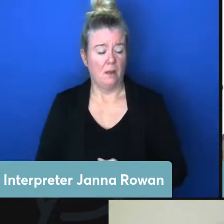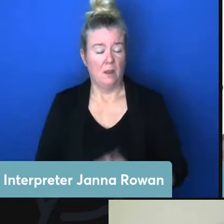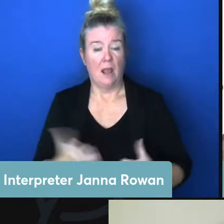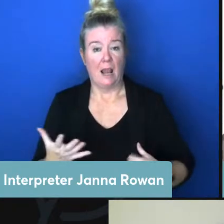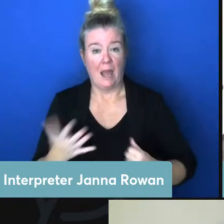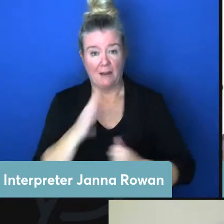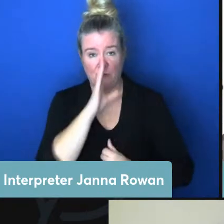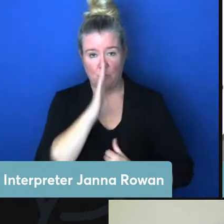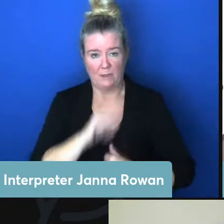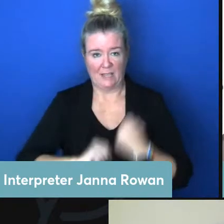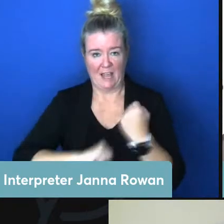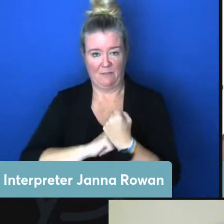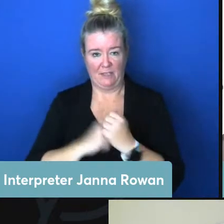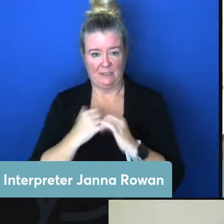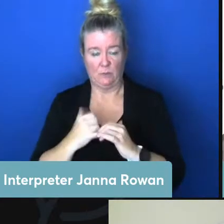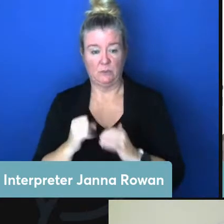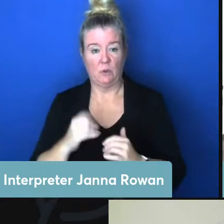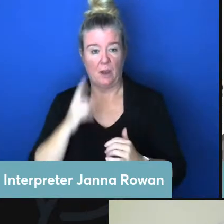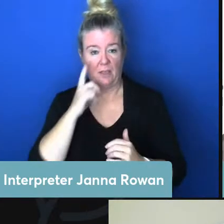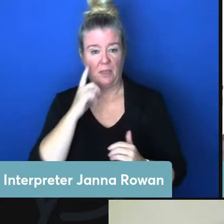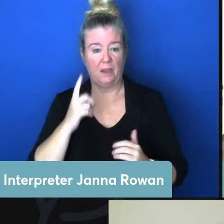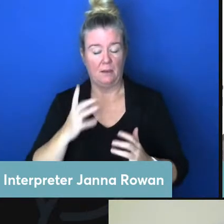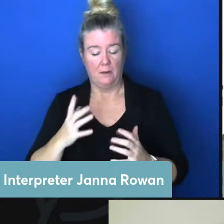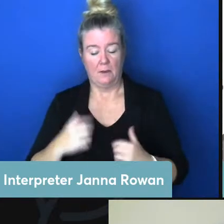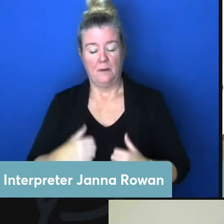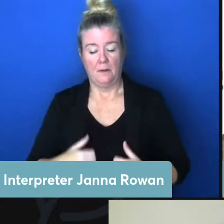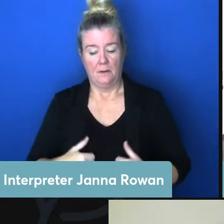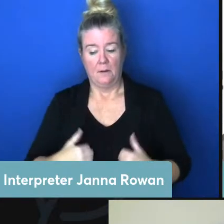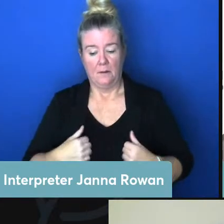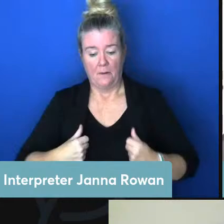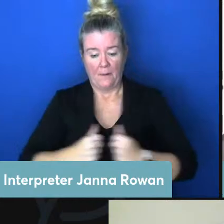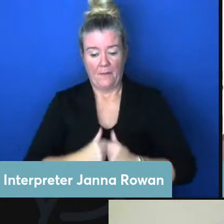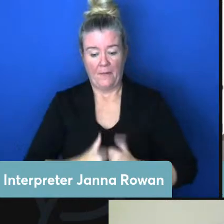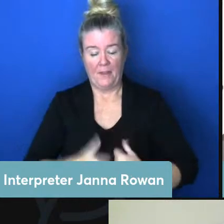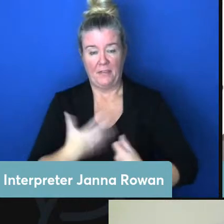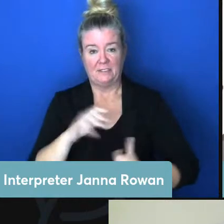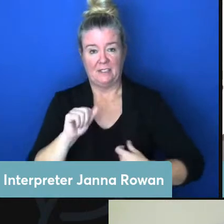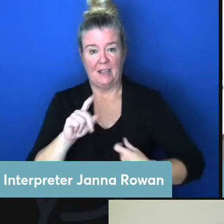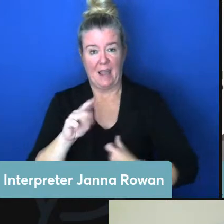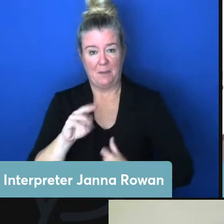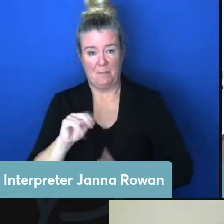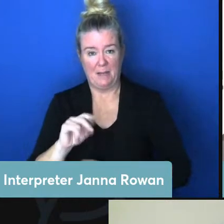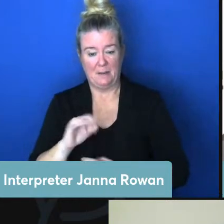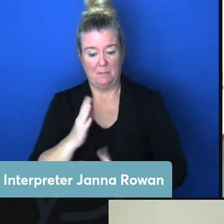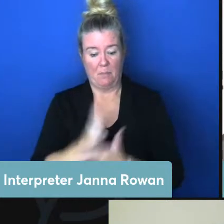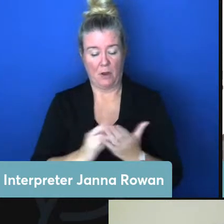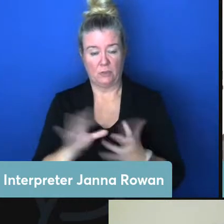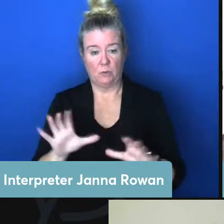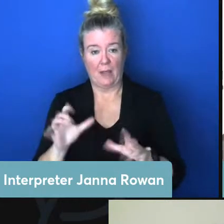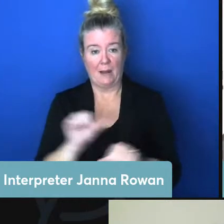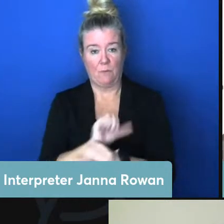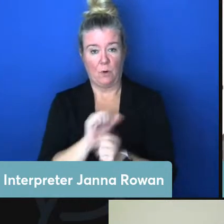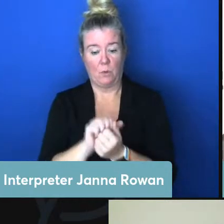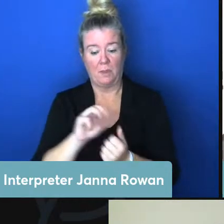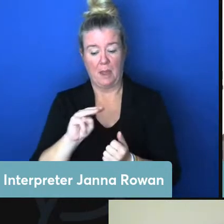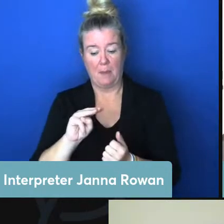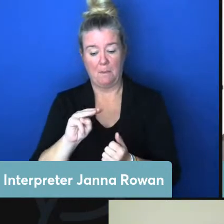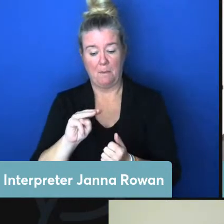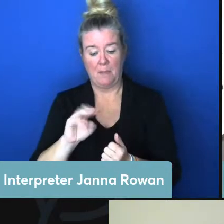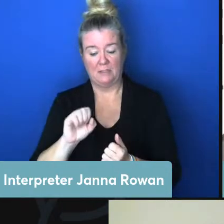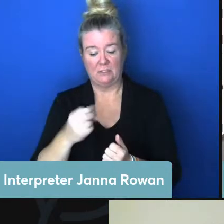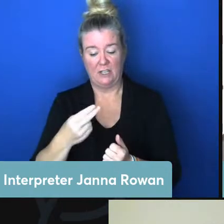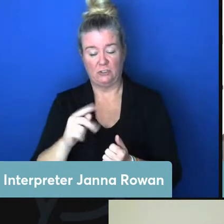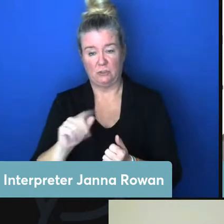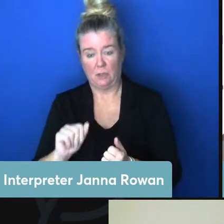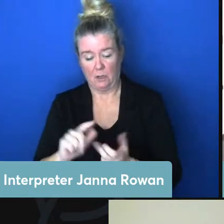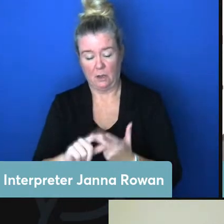direct advocacy too, legislative advocacy, administrative advocacy. So I do a lot of work with MISHDA, with the governor's